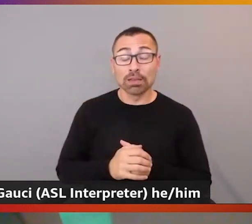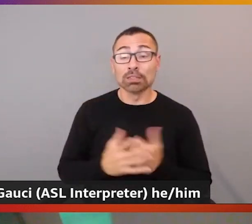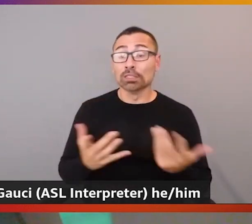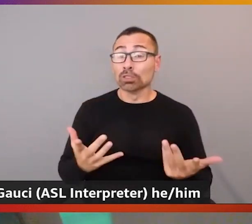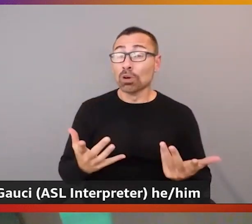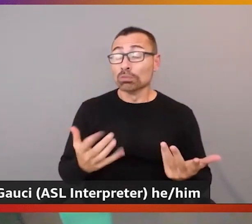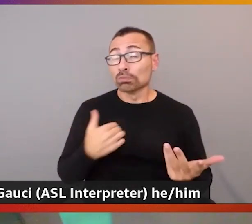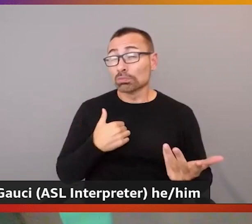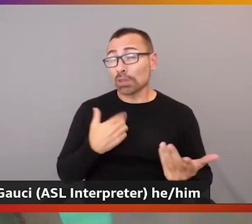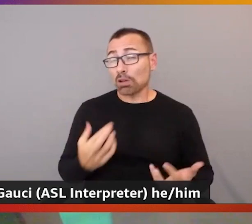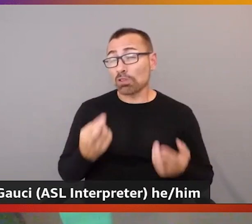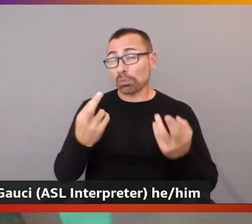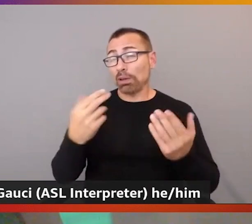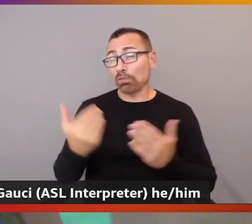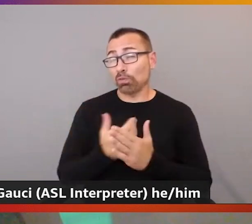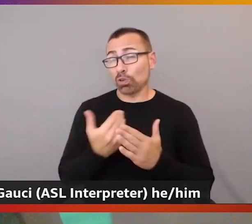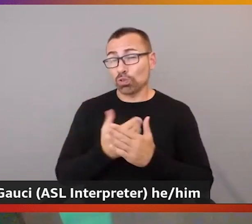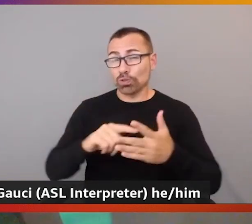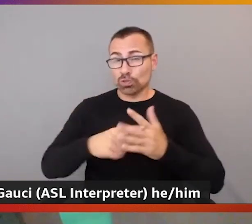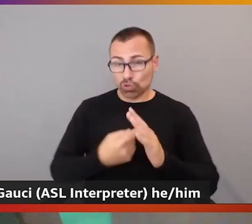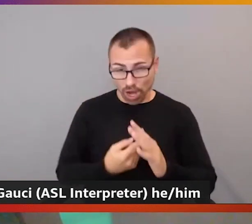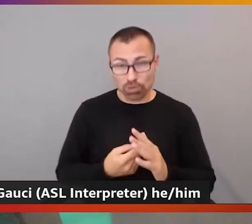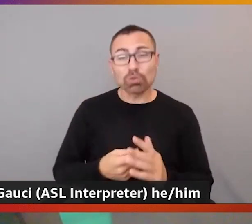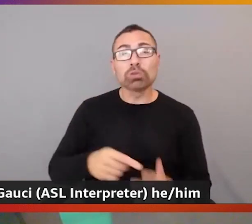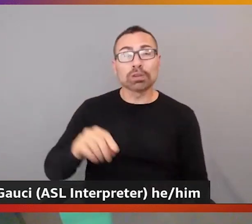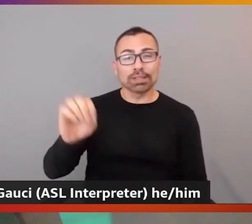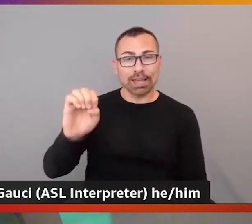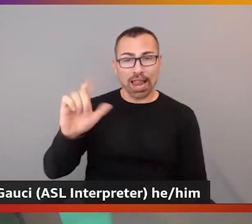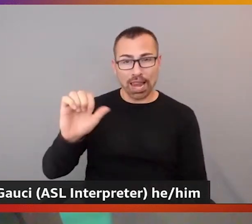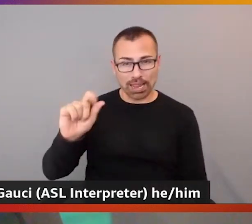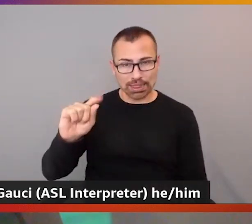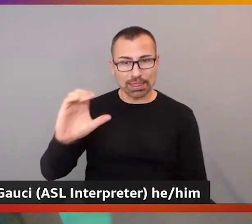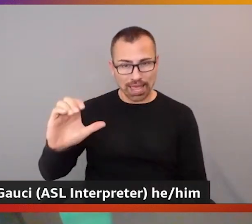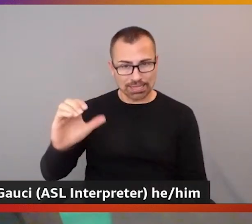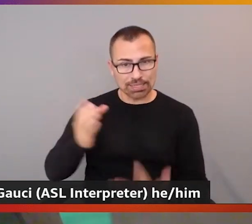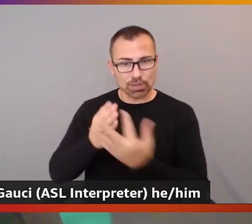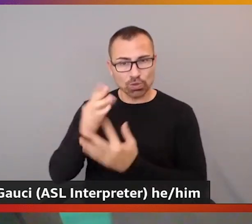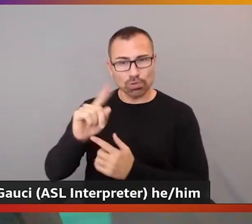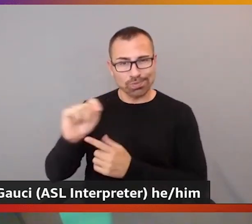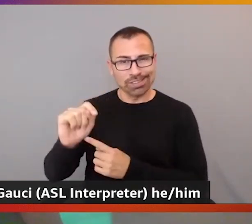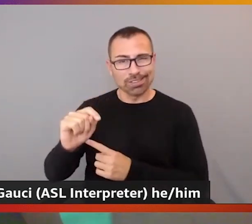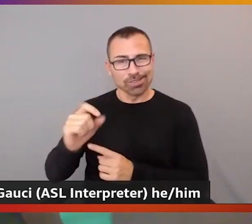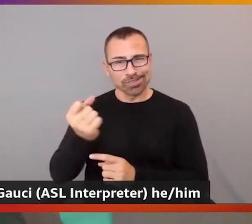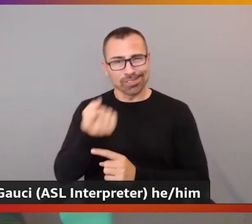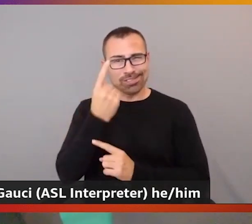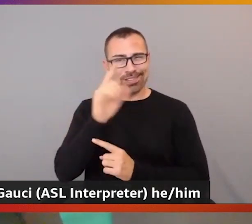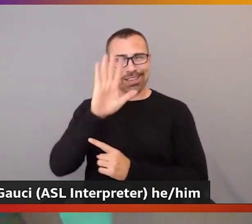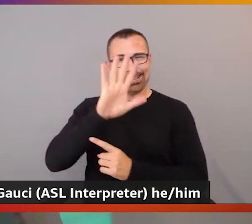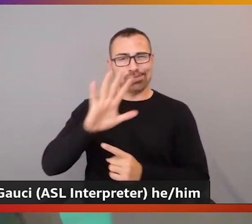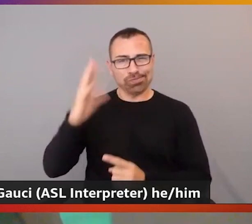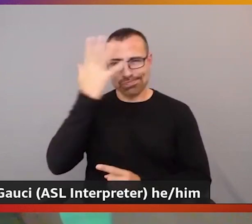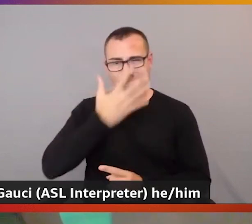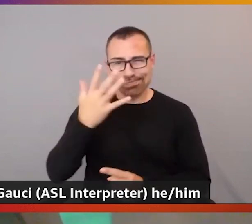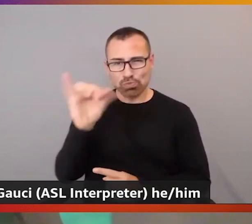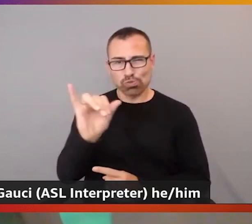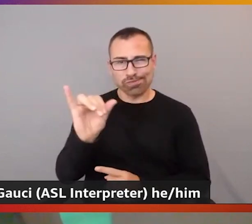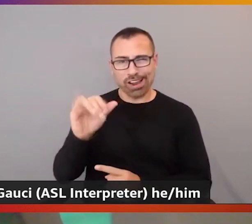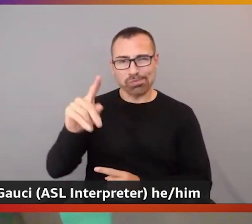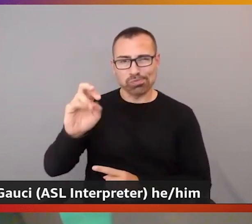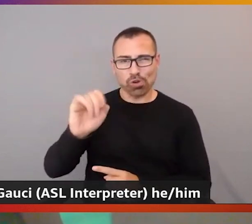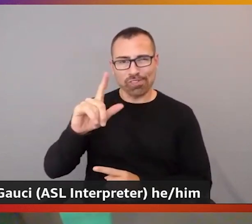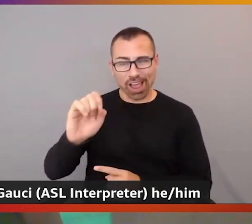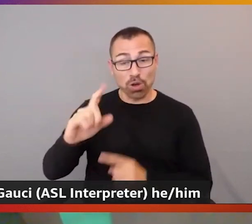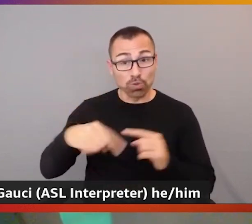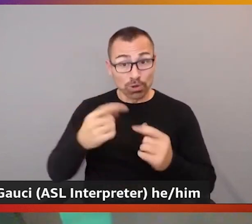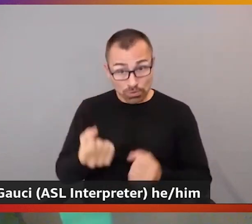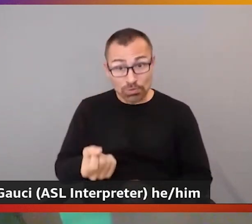workload, start with elastic throughput. Just so that you get a sense, and then eventually, based on your understanding of the application performance profile,